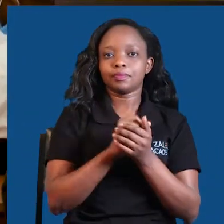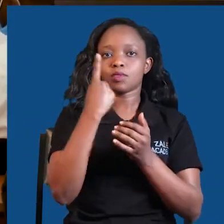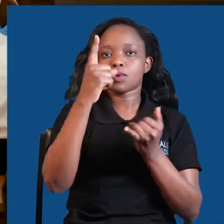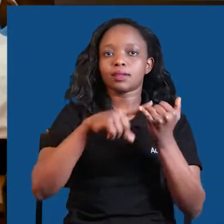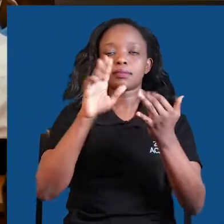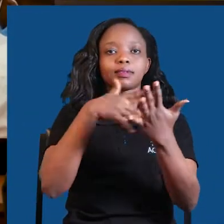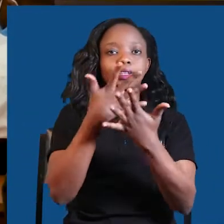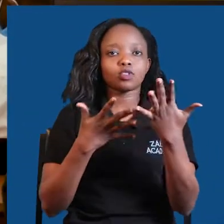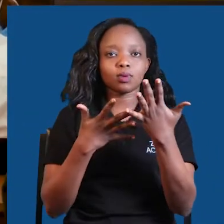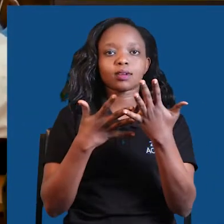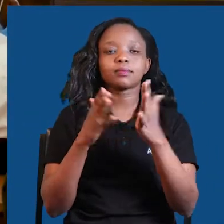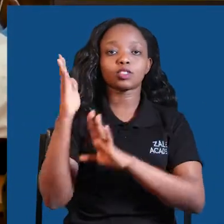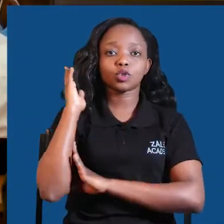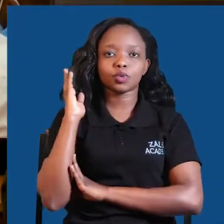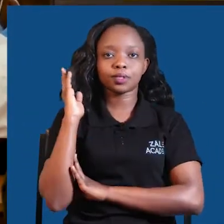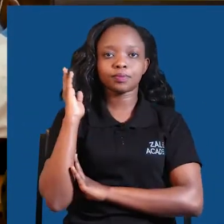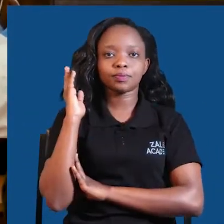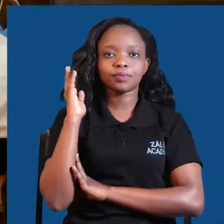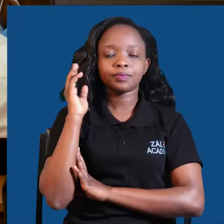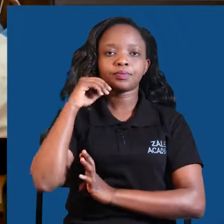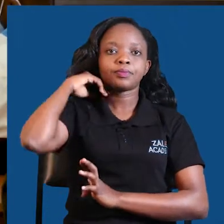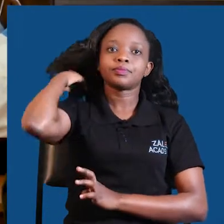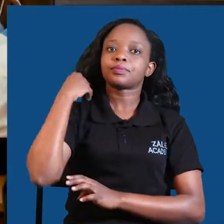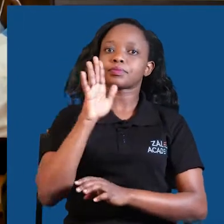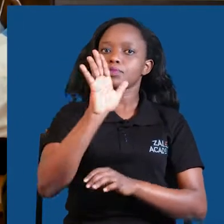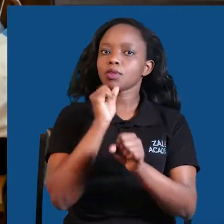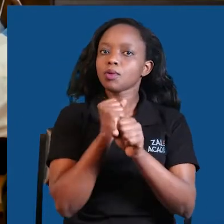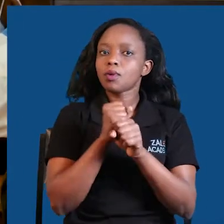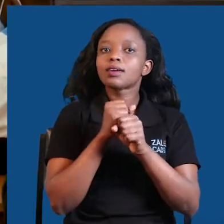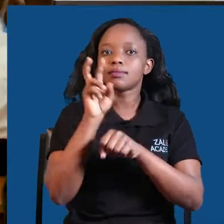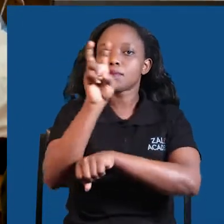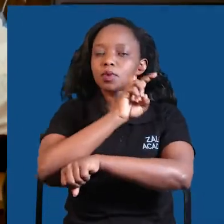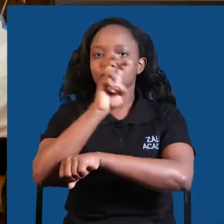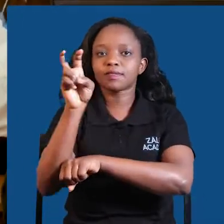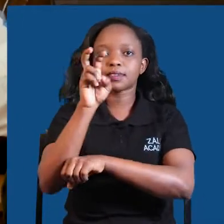into. One is networks or network security, okay? And your